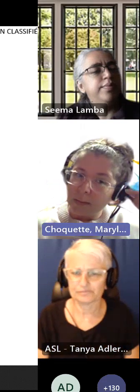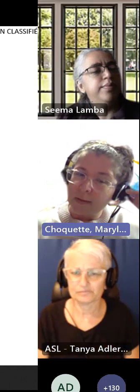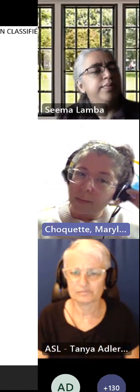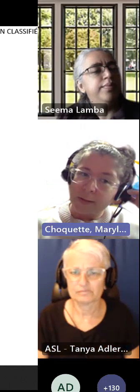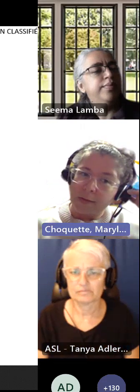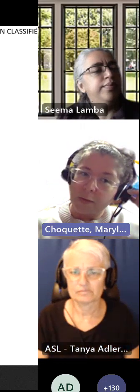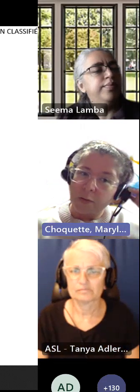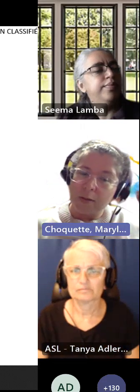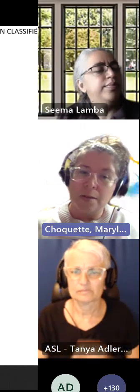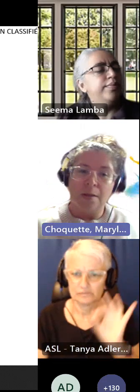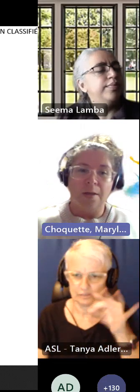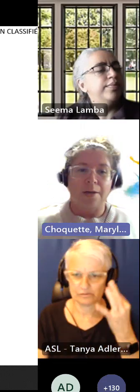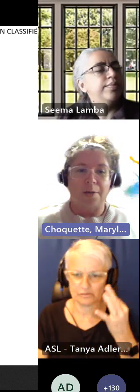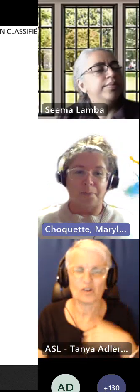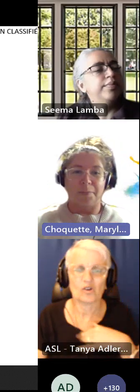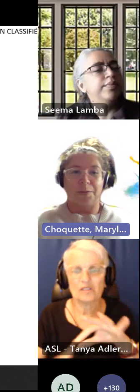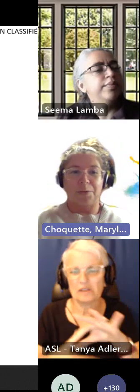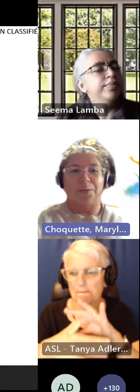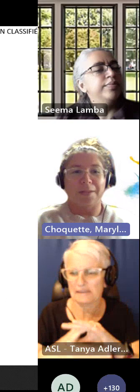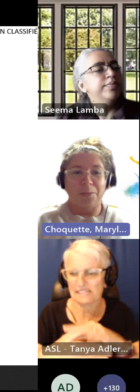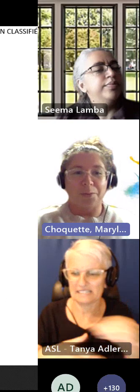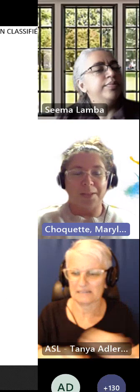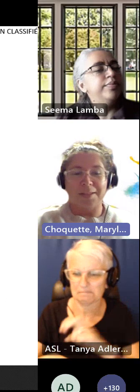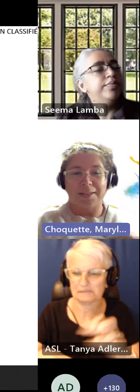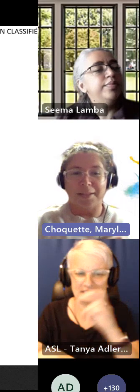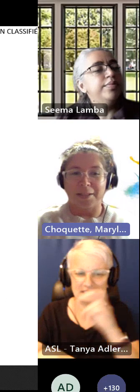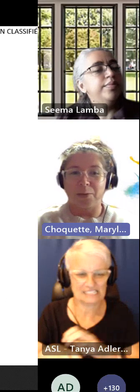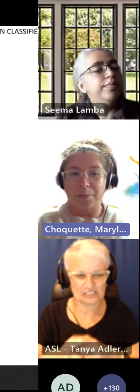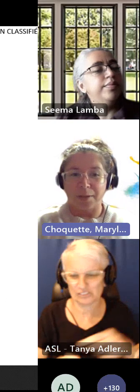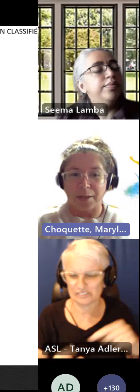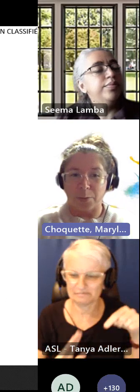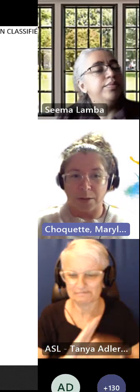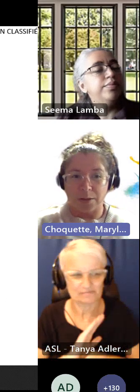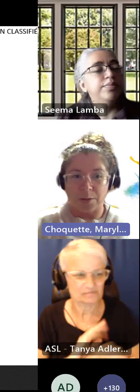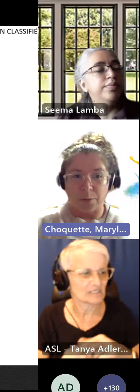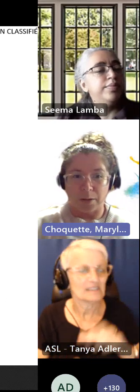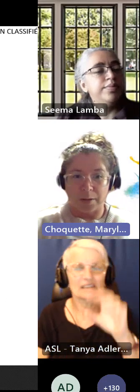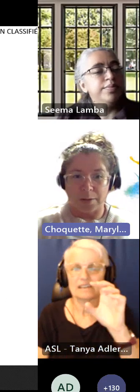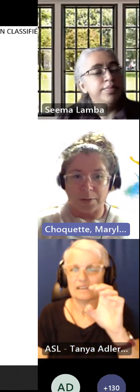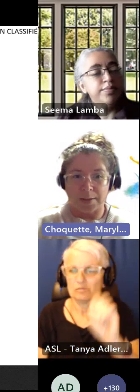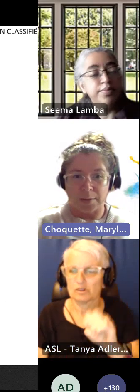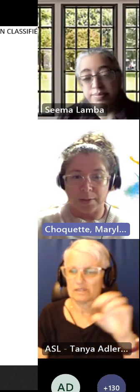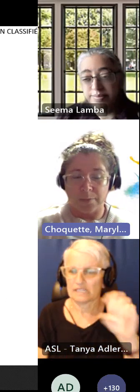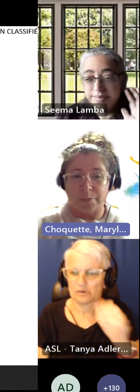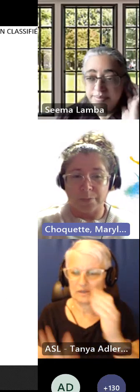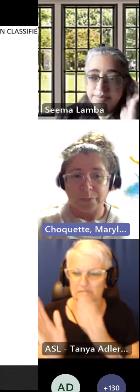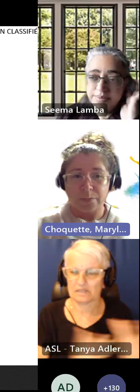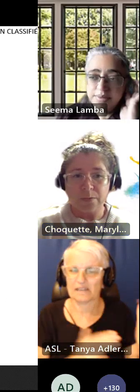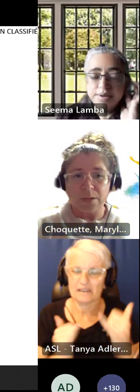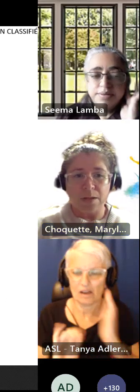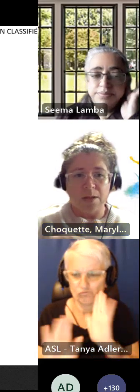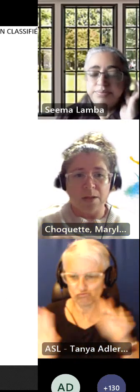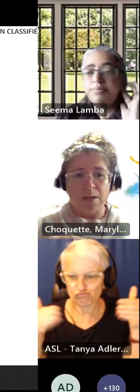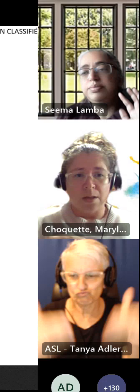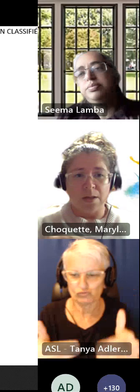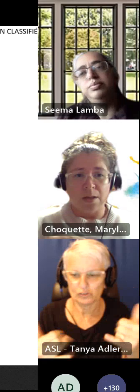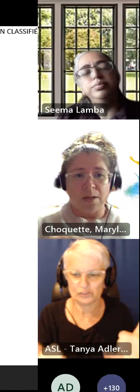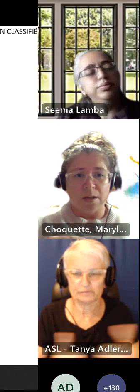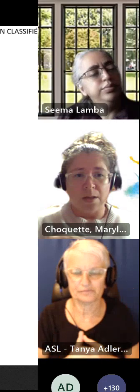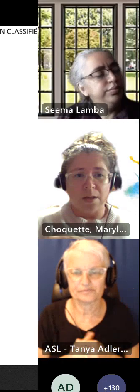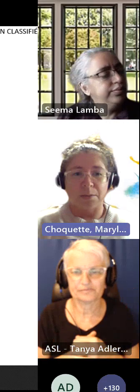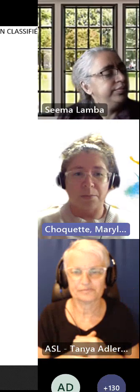Voilà, the meat and potatoes. So the employment equity plan, which we are addressing today.